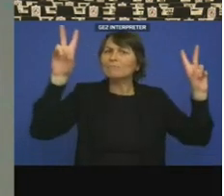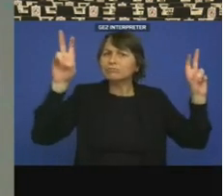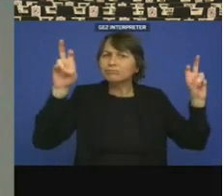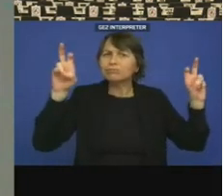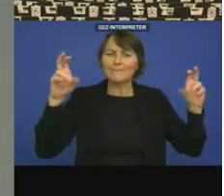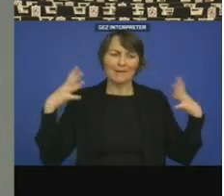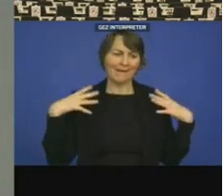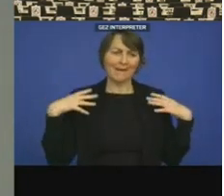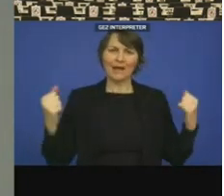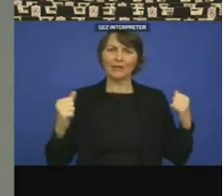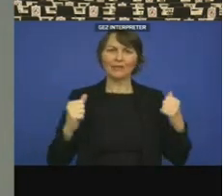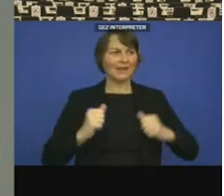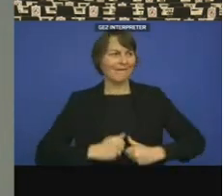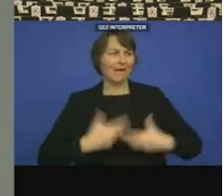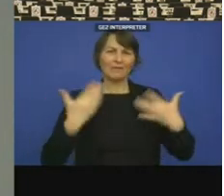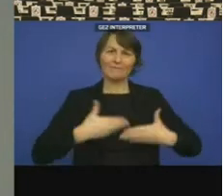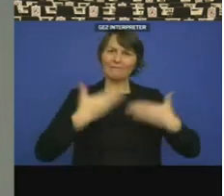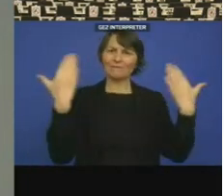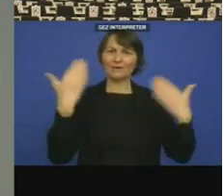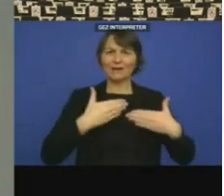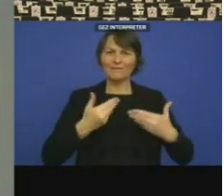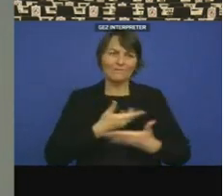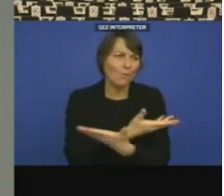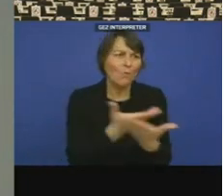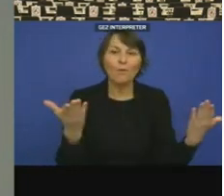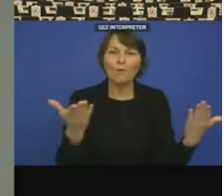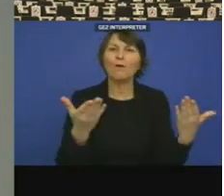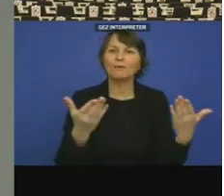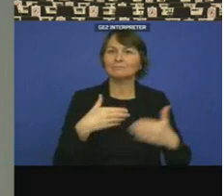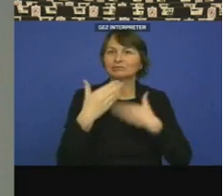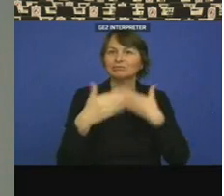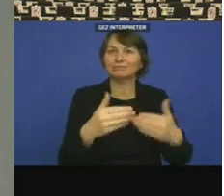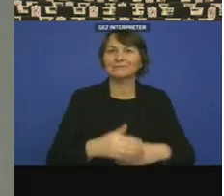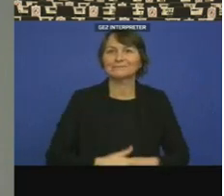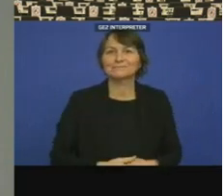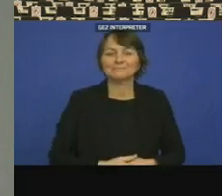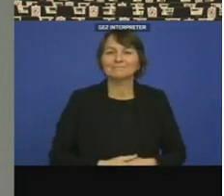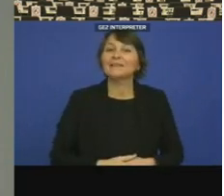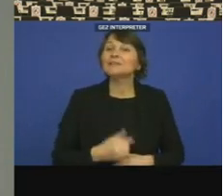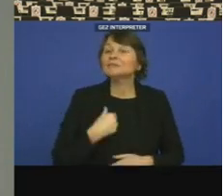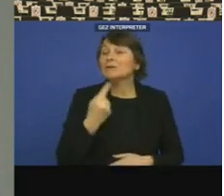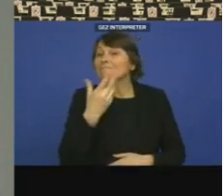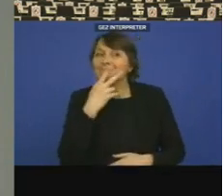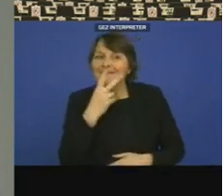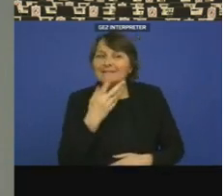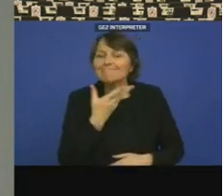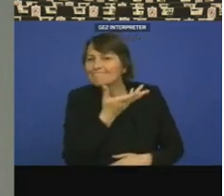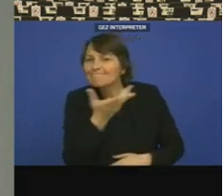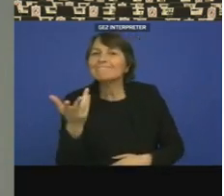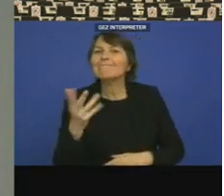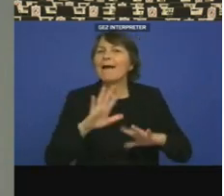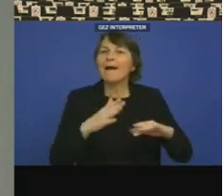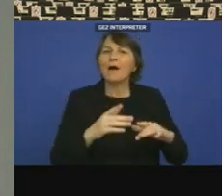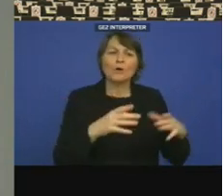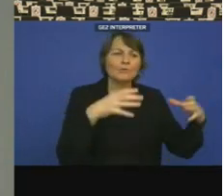It opens a new era in promoting a healthy lifestyle as it seeks cross-sectoral approach to address health